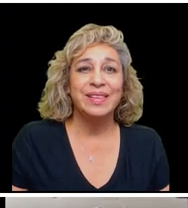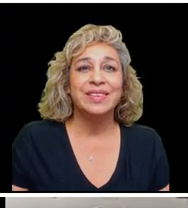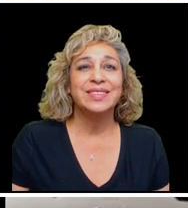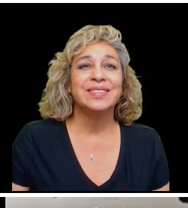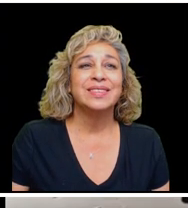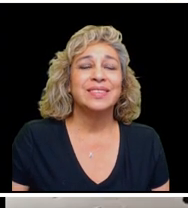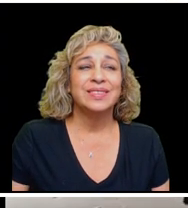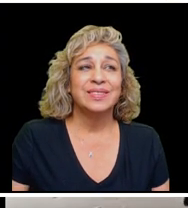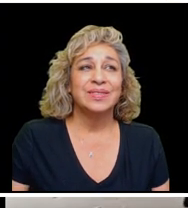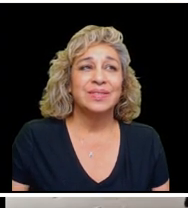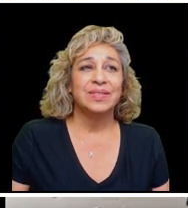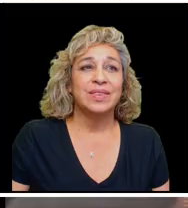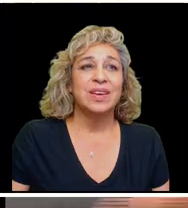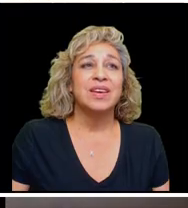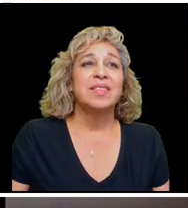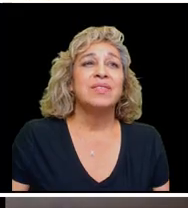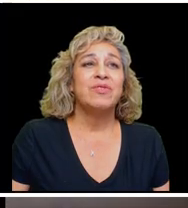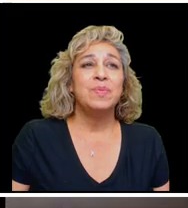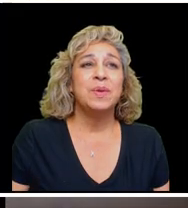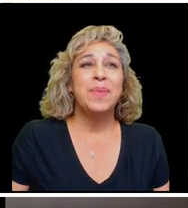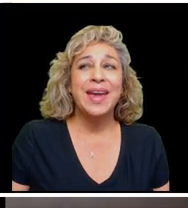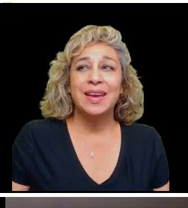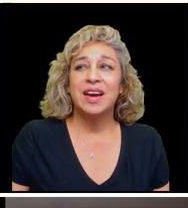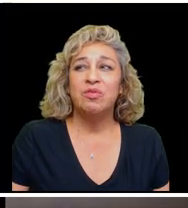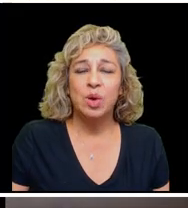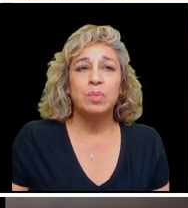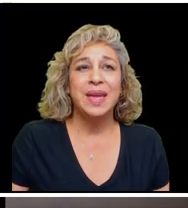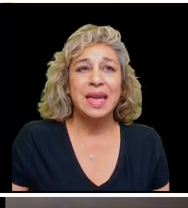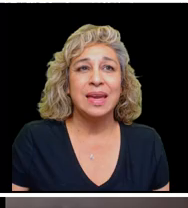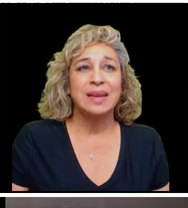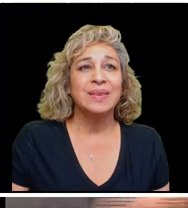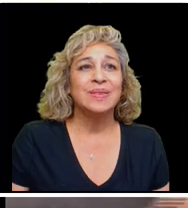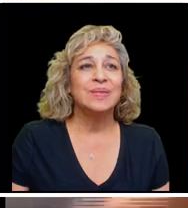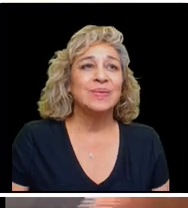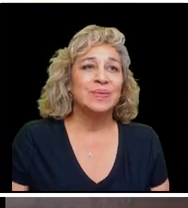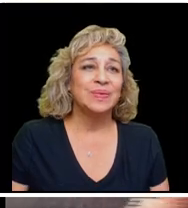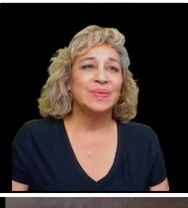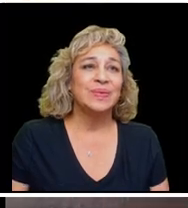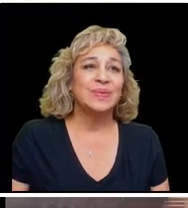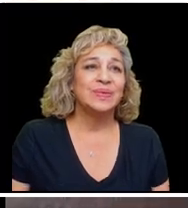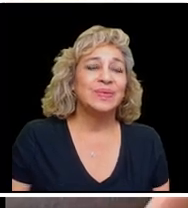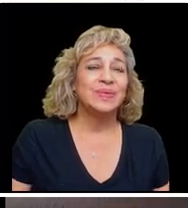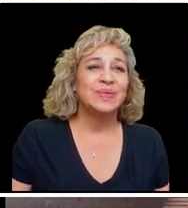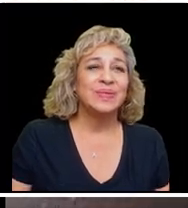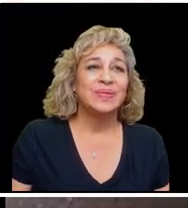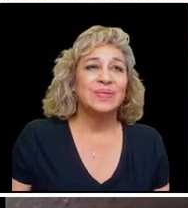well from the bank of well-being and